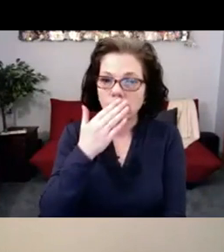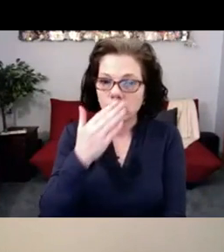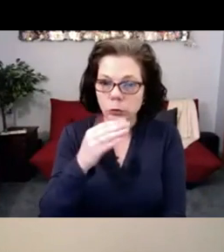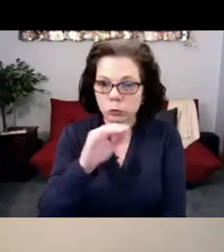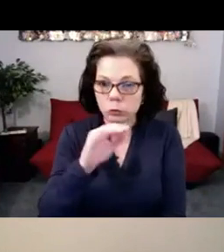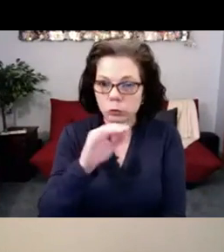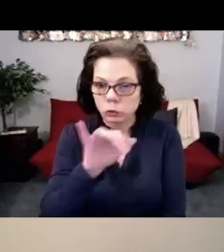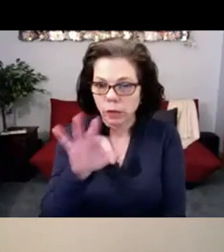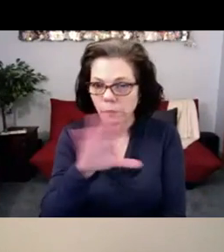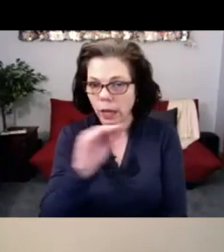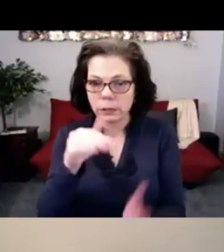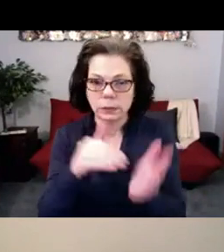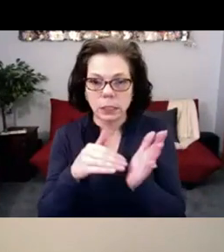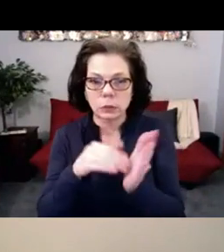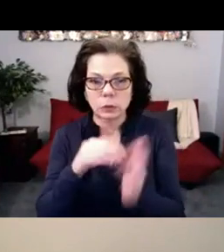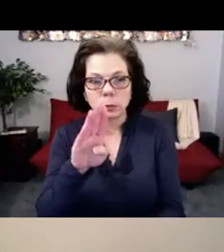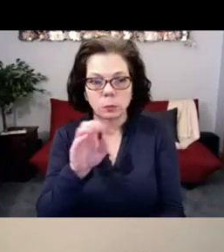So we have